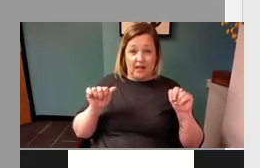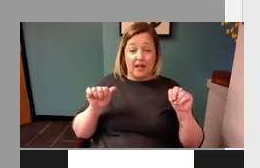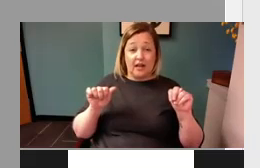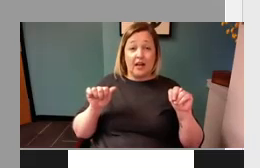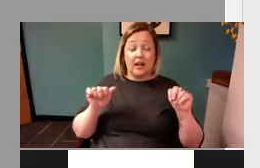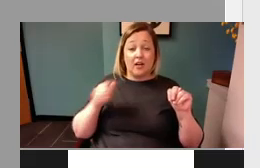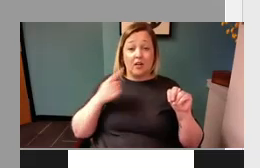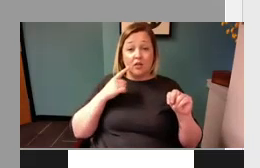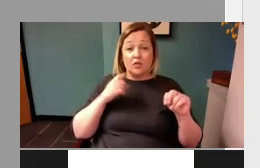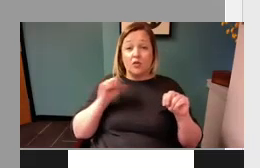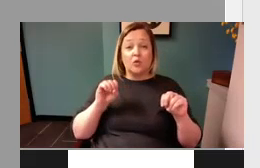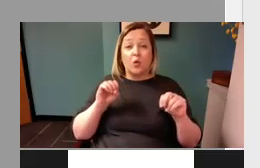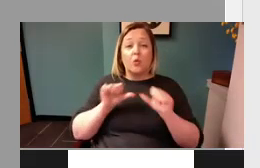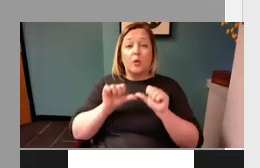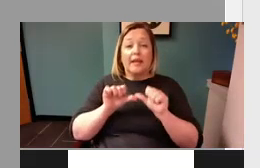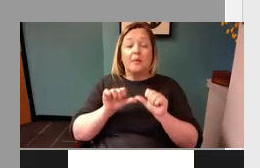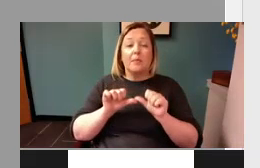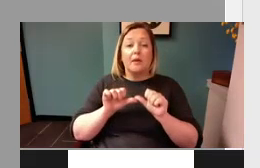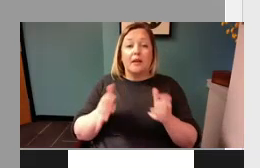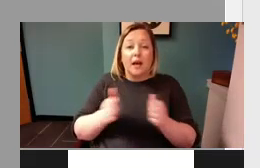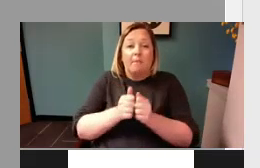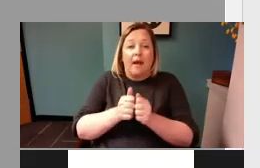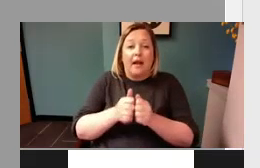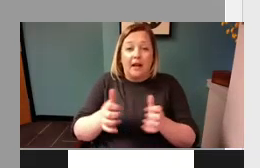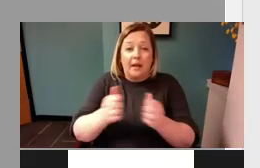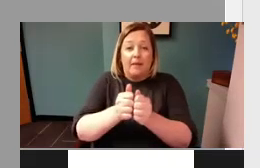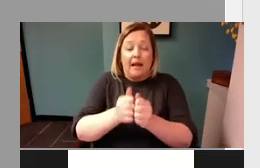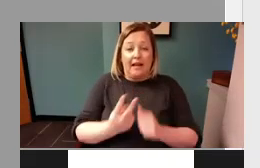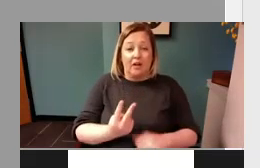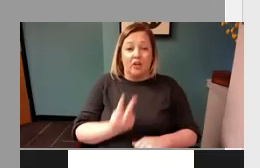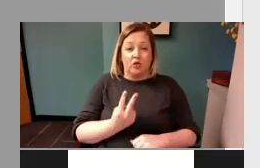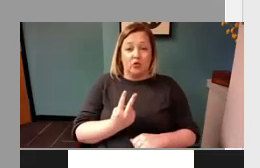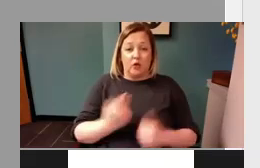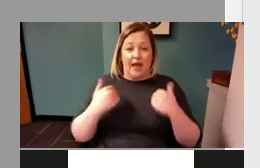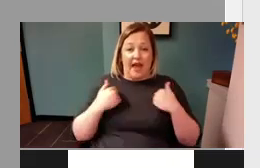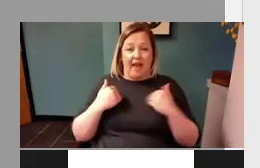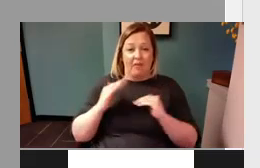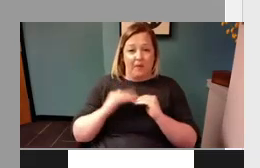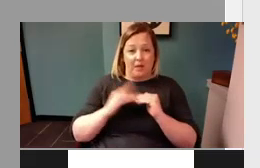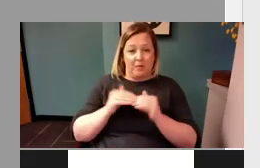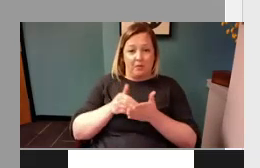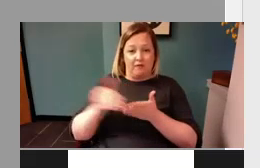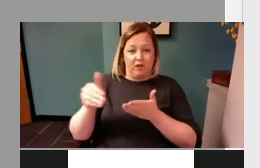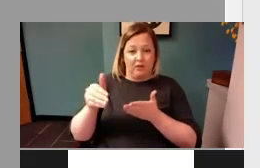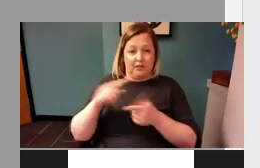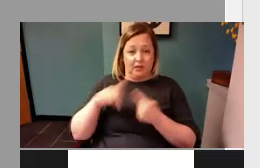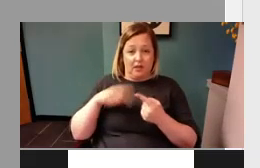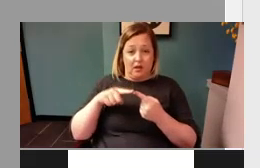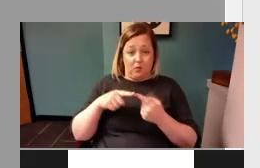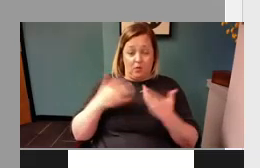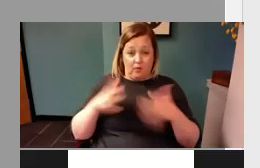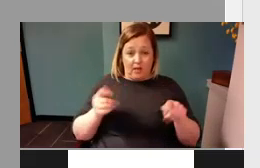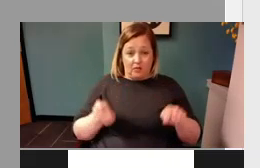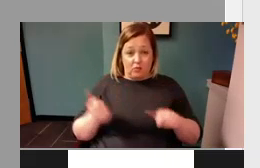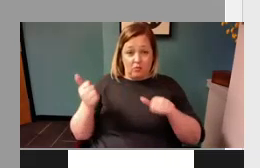combining nodes that have the minimum most frequency. And once we are done, we basically keep on and remove those nodes from consideration.